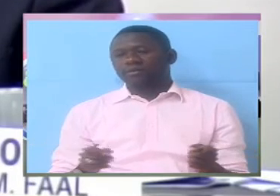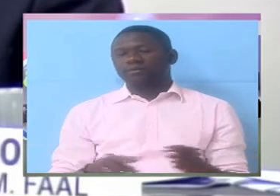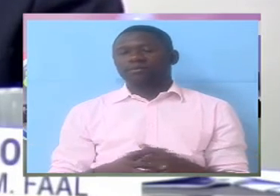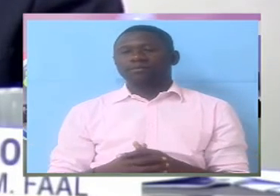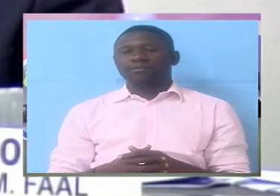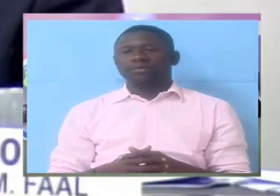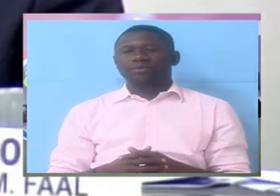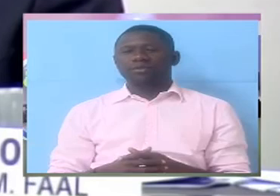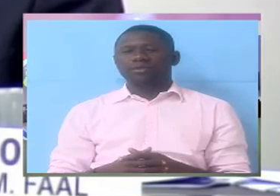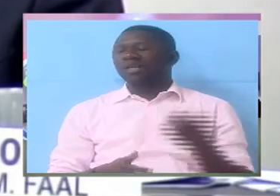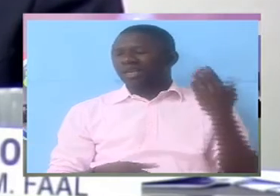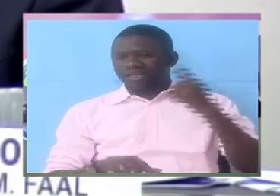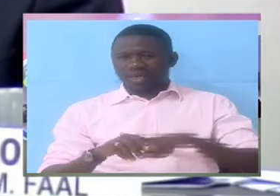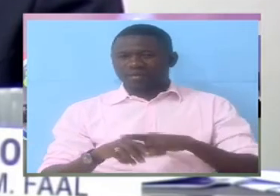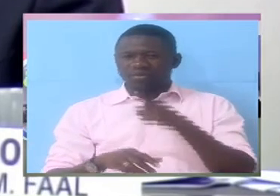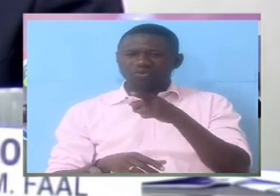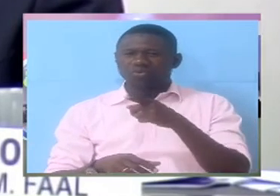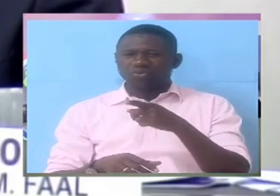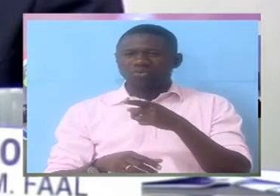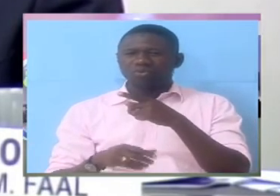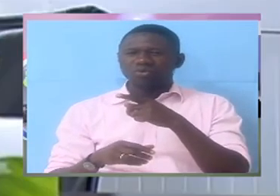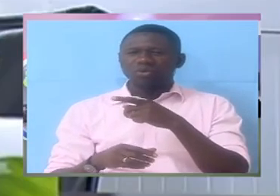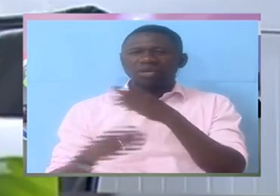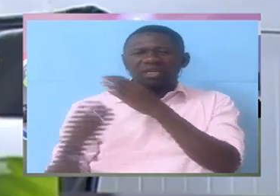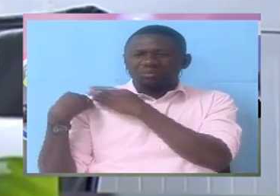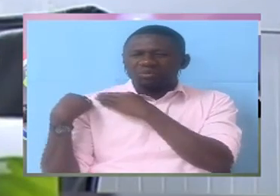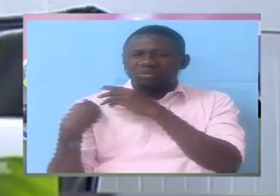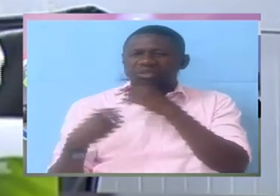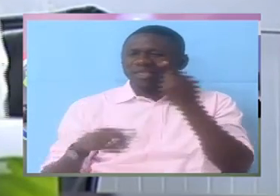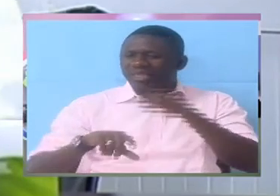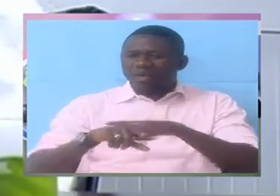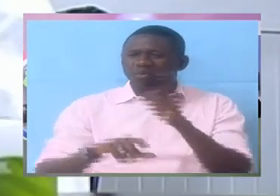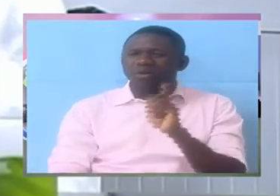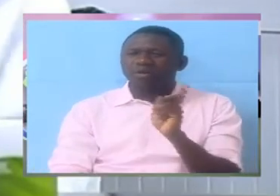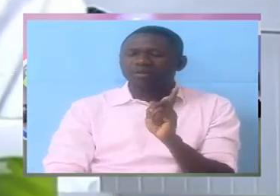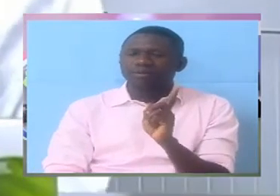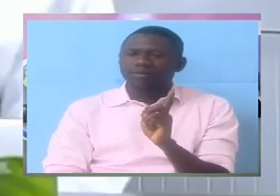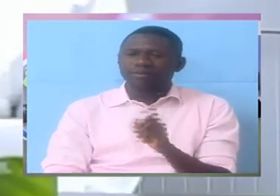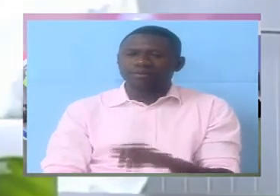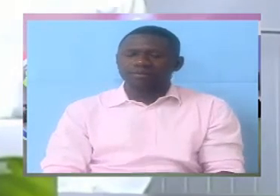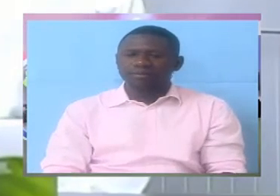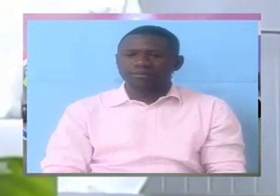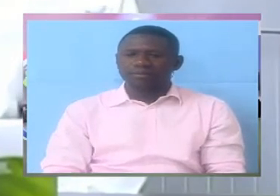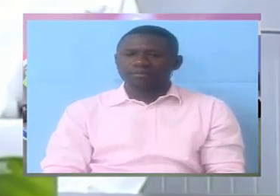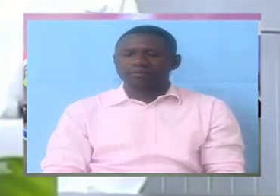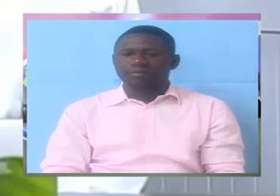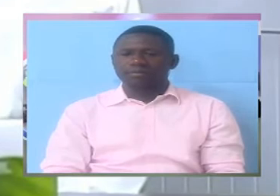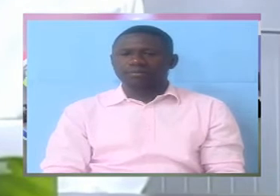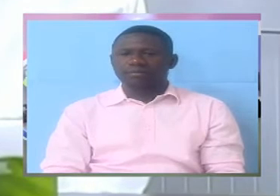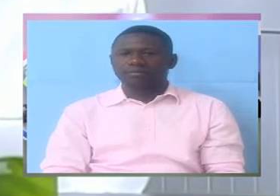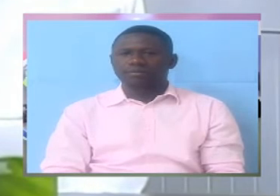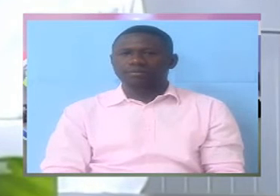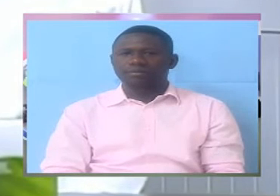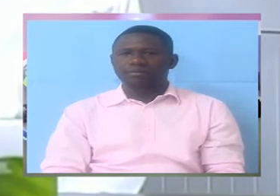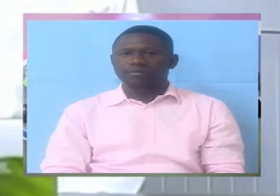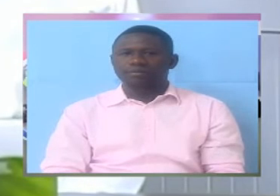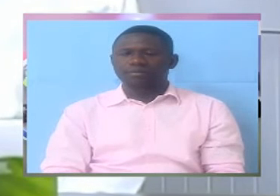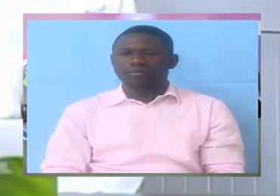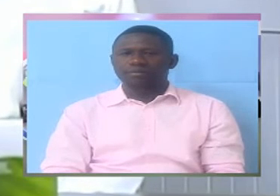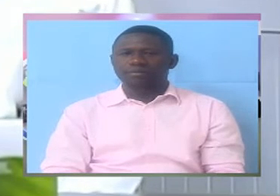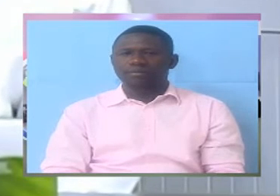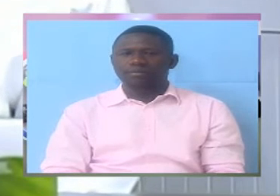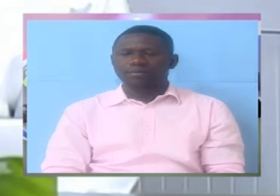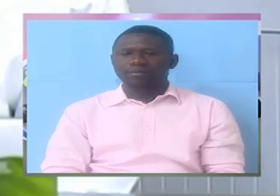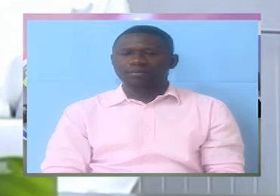What was your position at this time? I think I was, before I left Dhaka, I